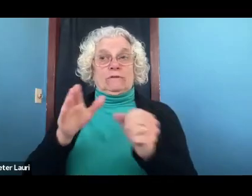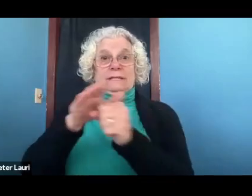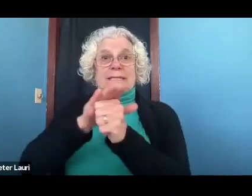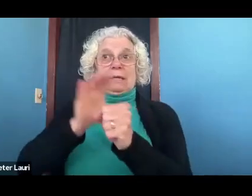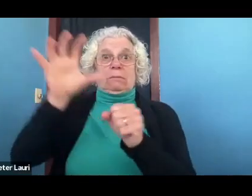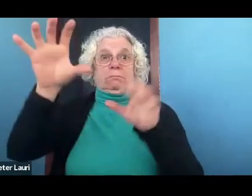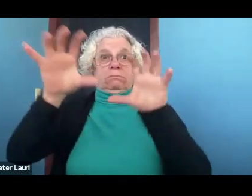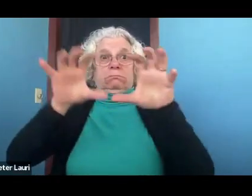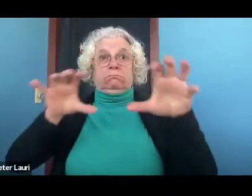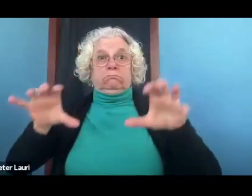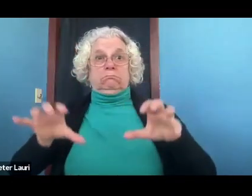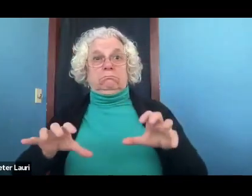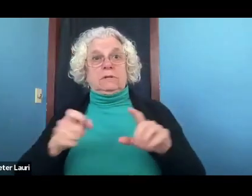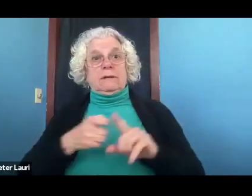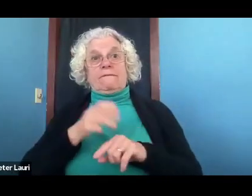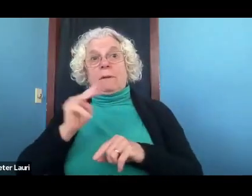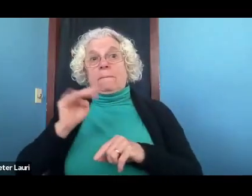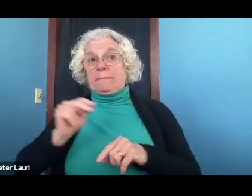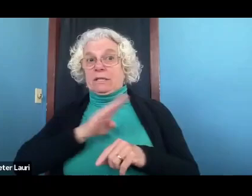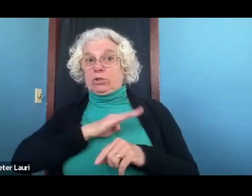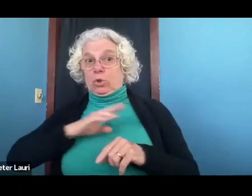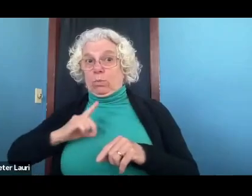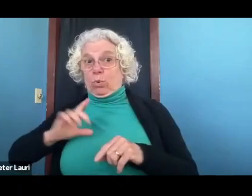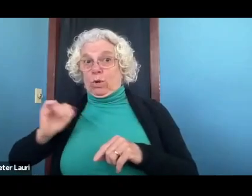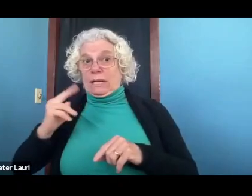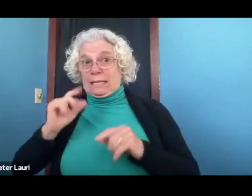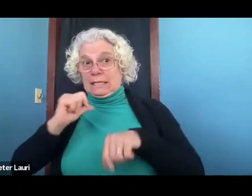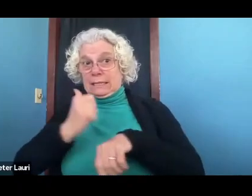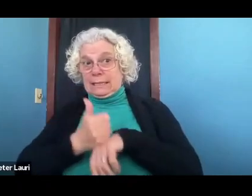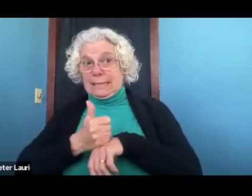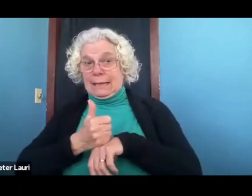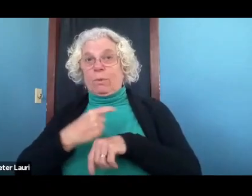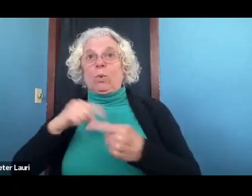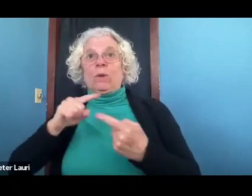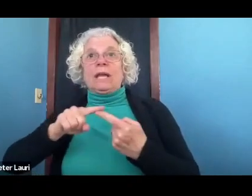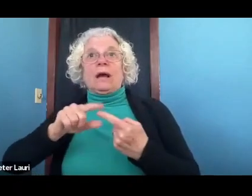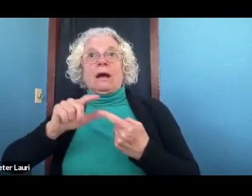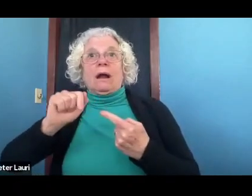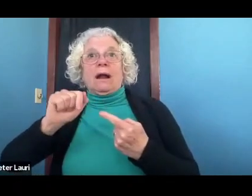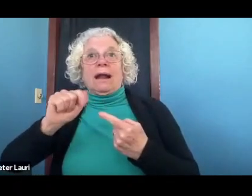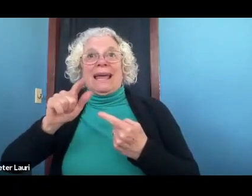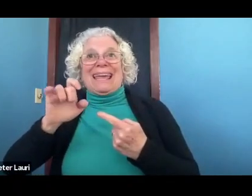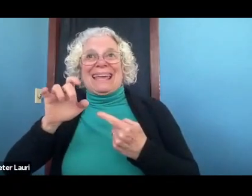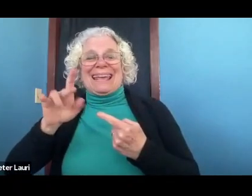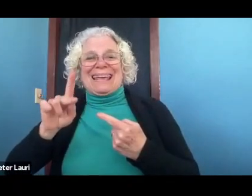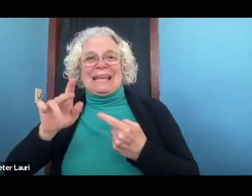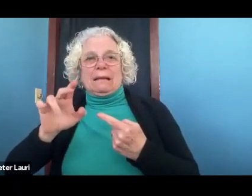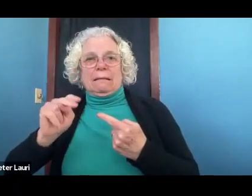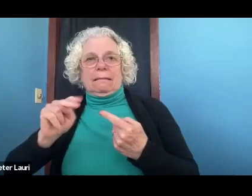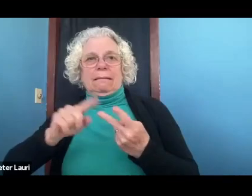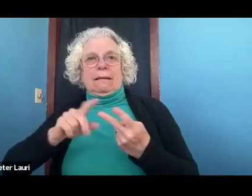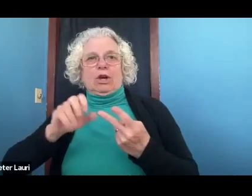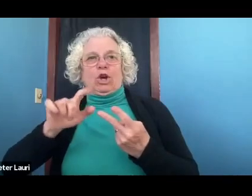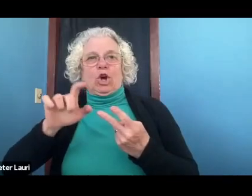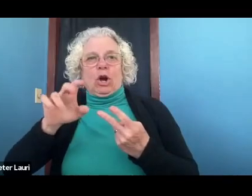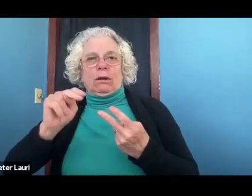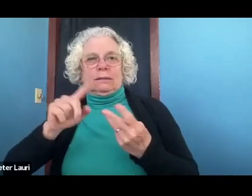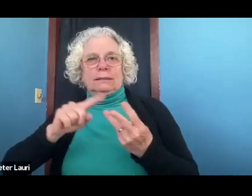as designated by the Minnesota Board on Aging, include the counties Aiken, Carlton,